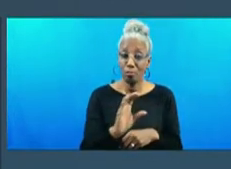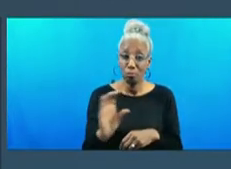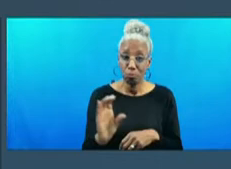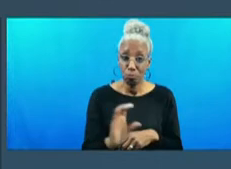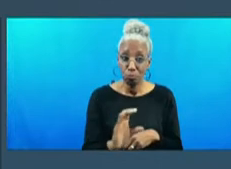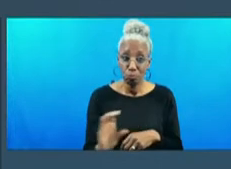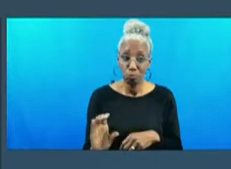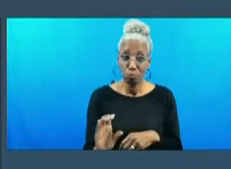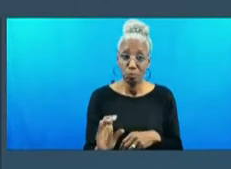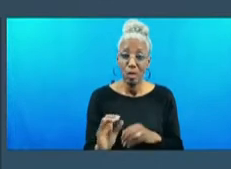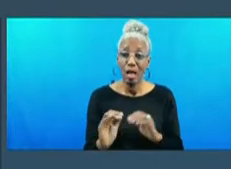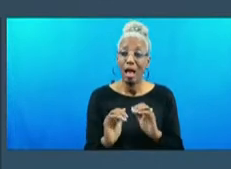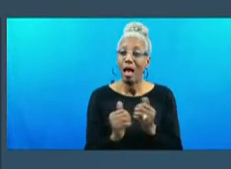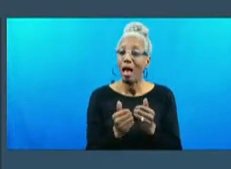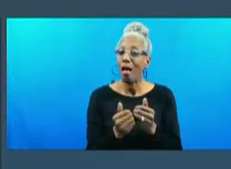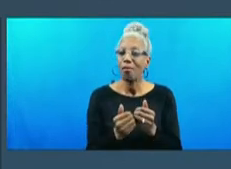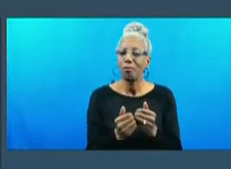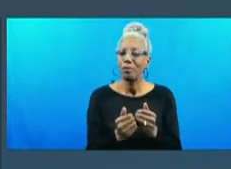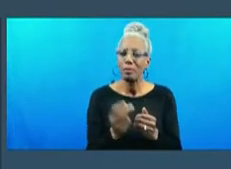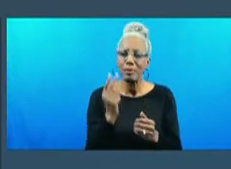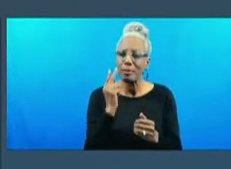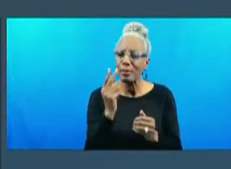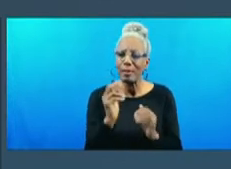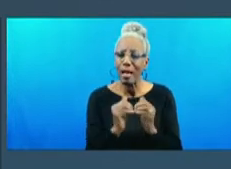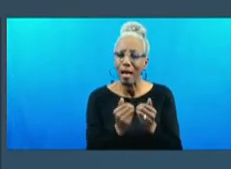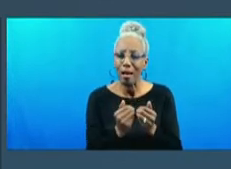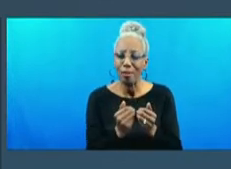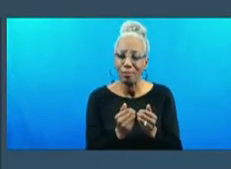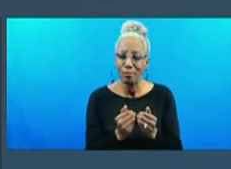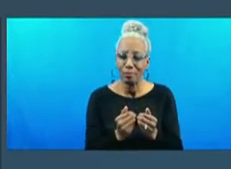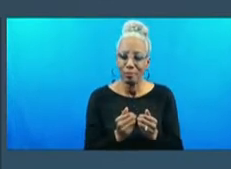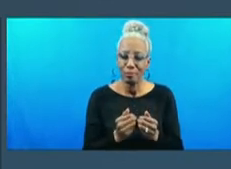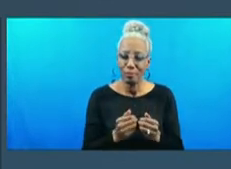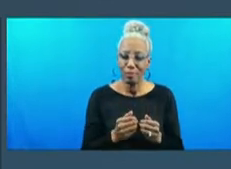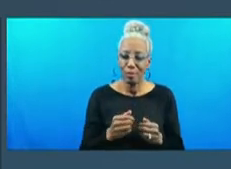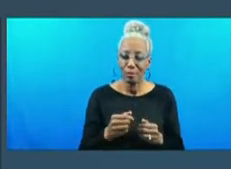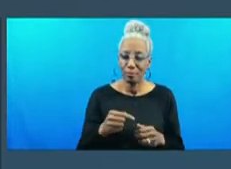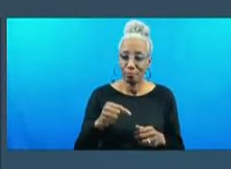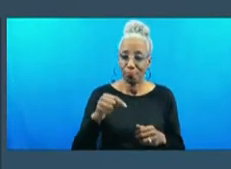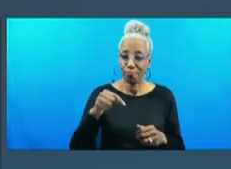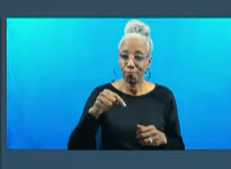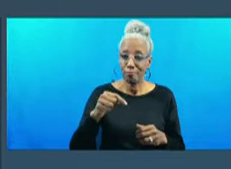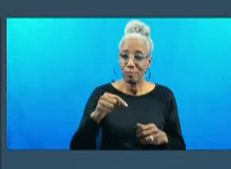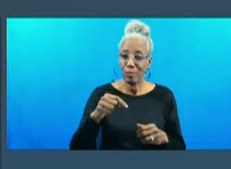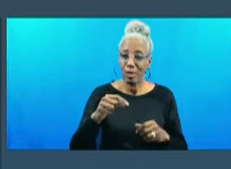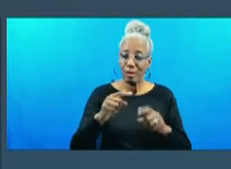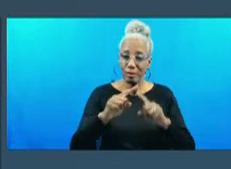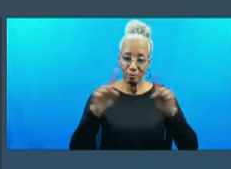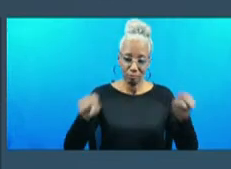session, click the interpretation option in the webinar controls.